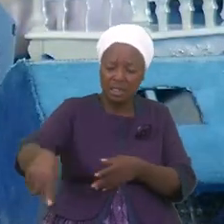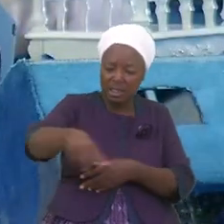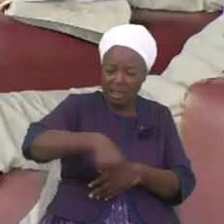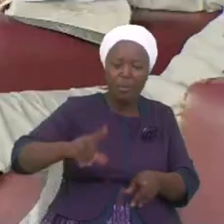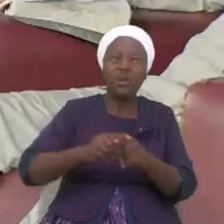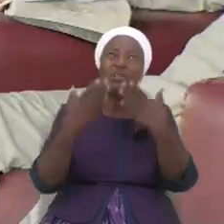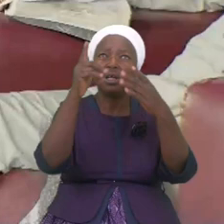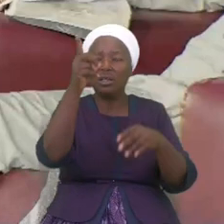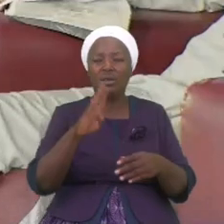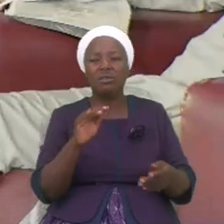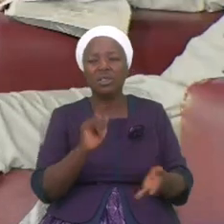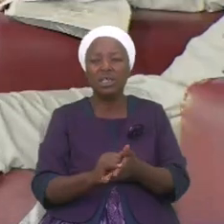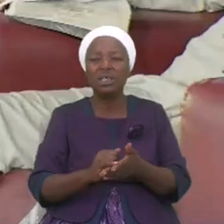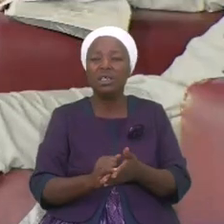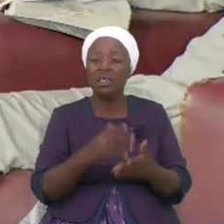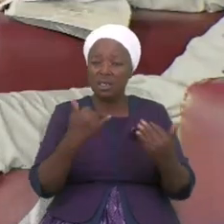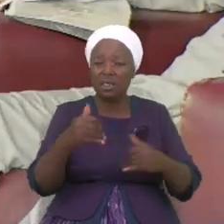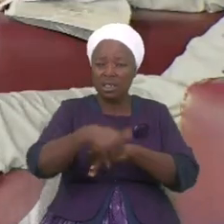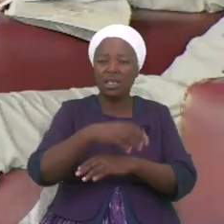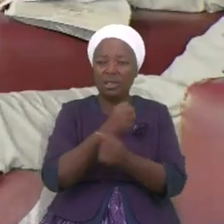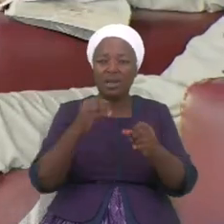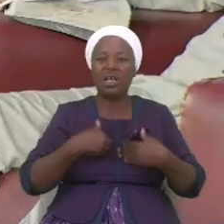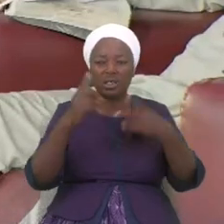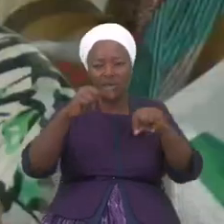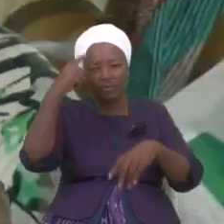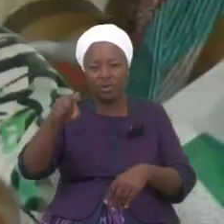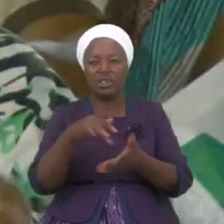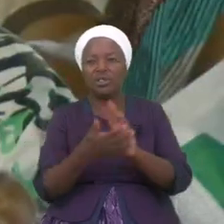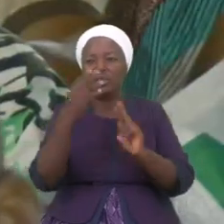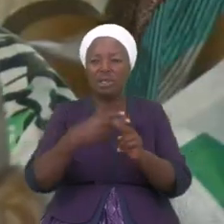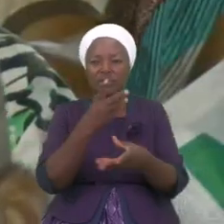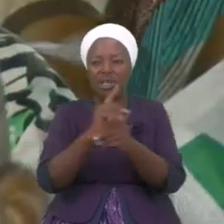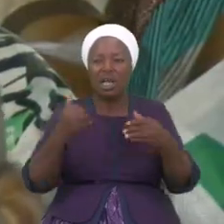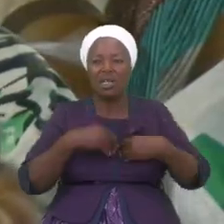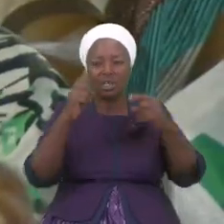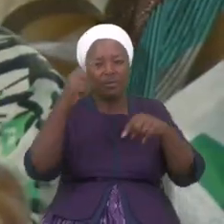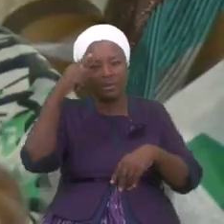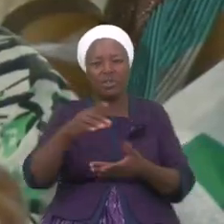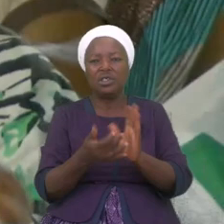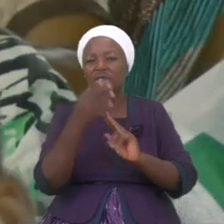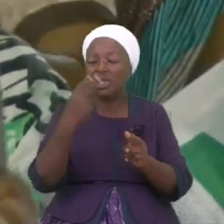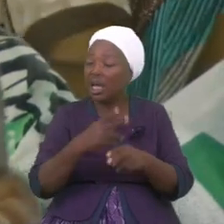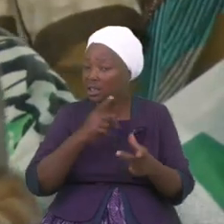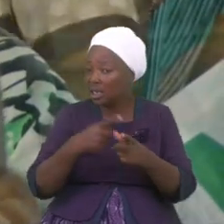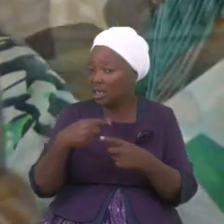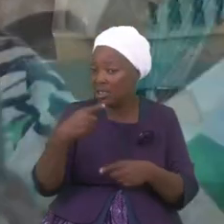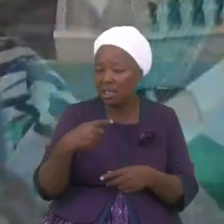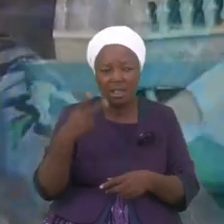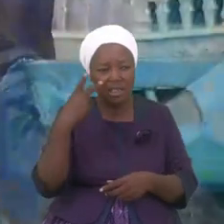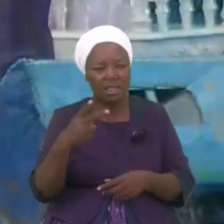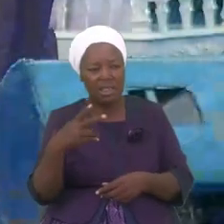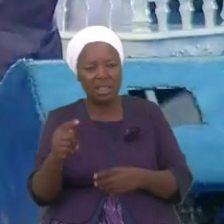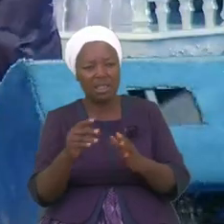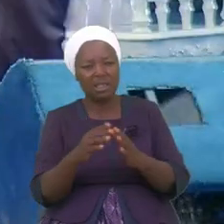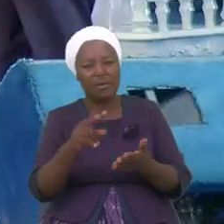salvation has come for you. Deliverance has come for you. And then, but it says, look at verse